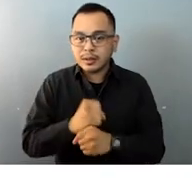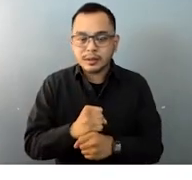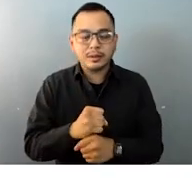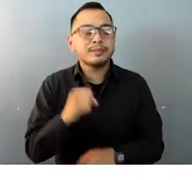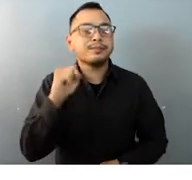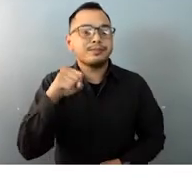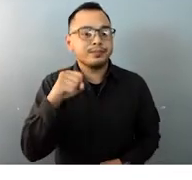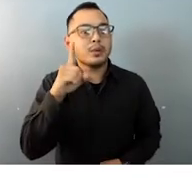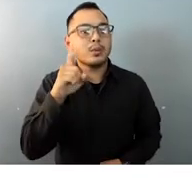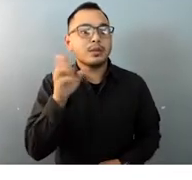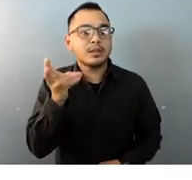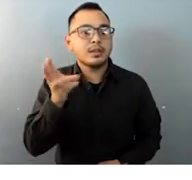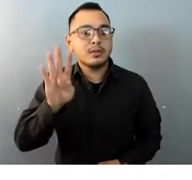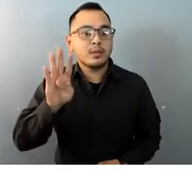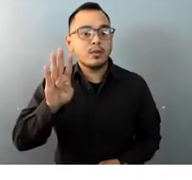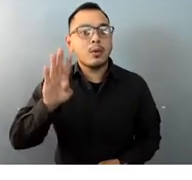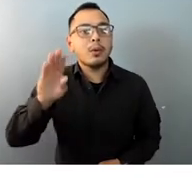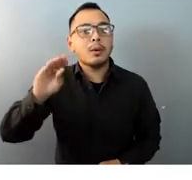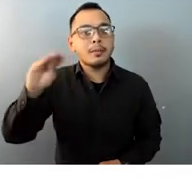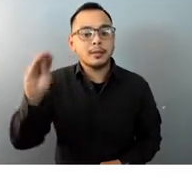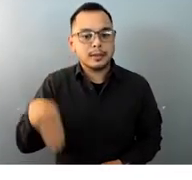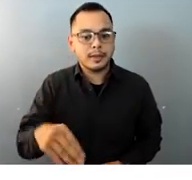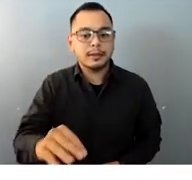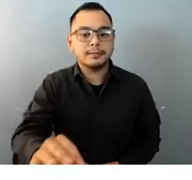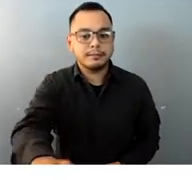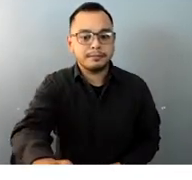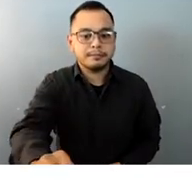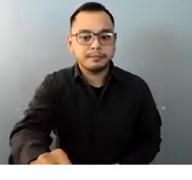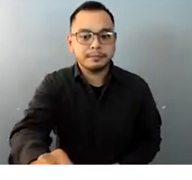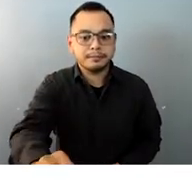164% in just 1 year. That's right, you heard me,